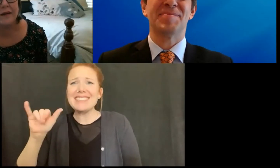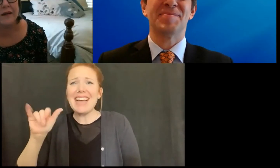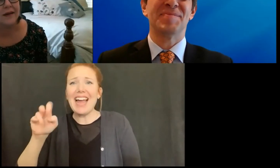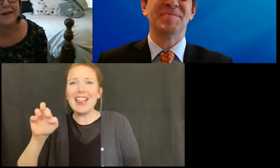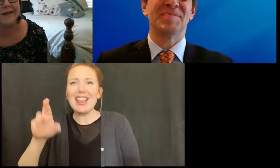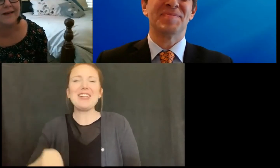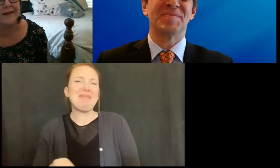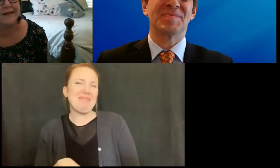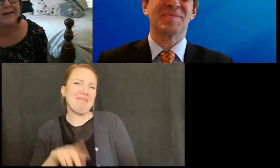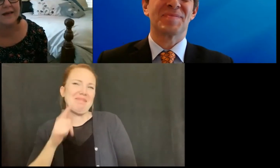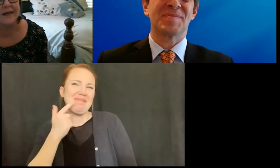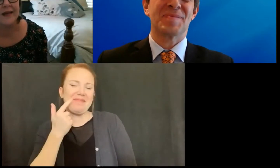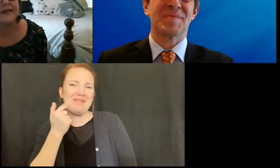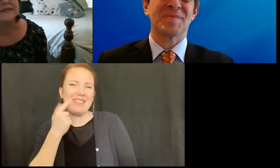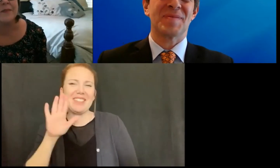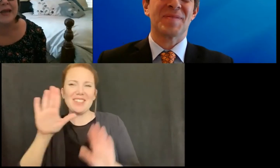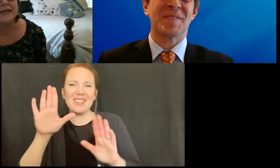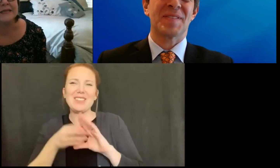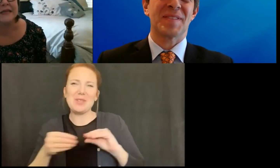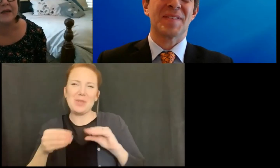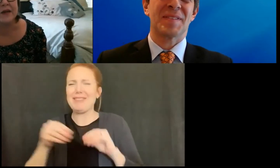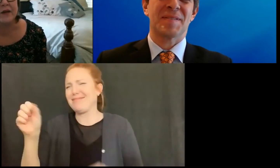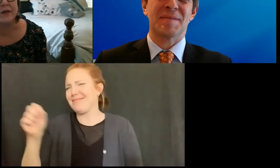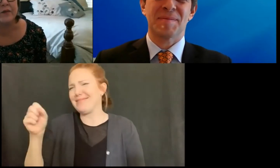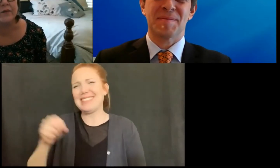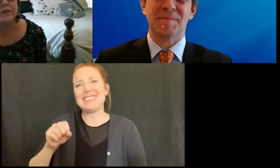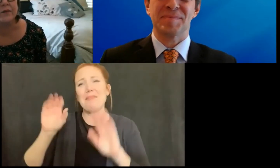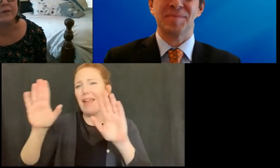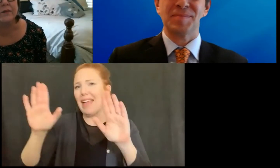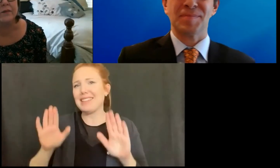stuff. It's amazing